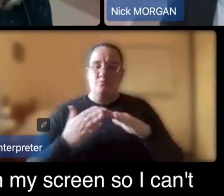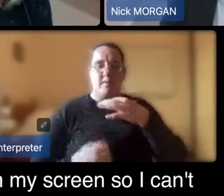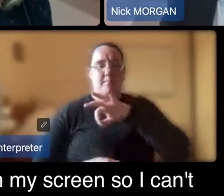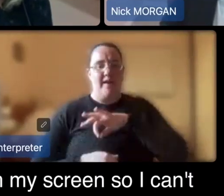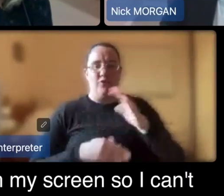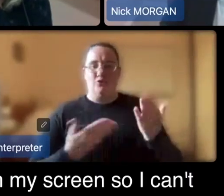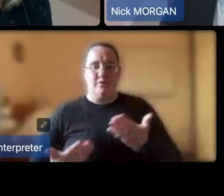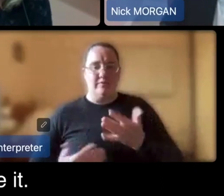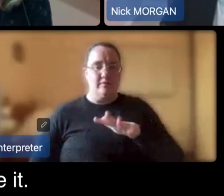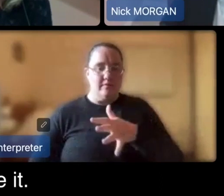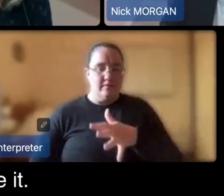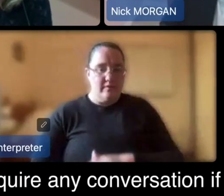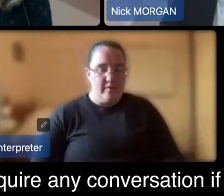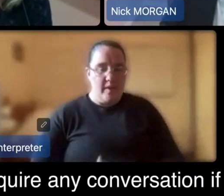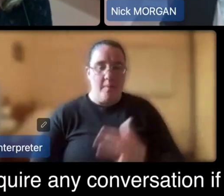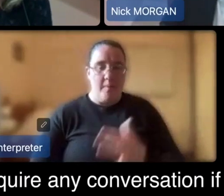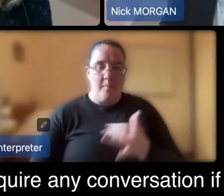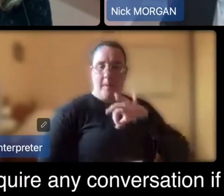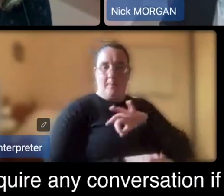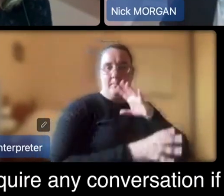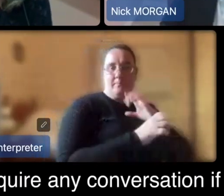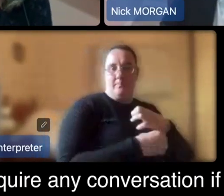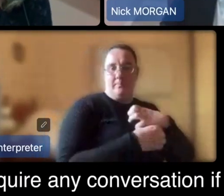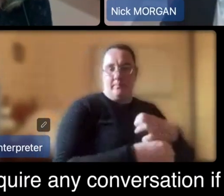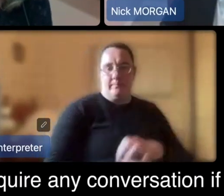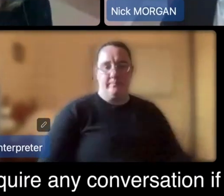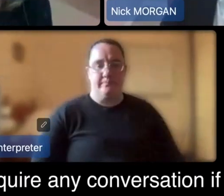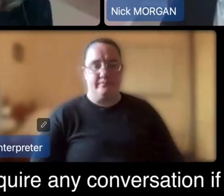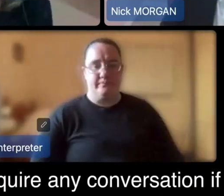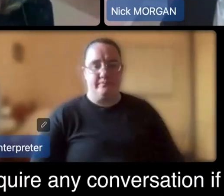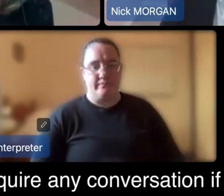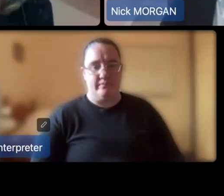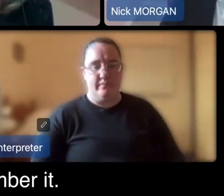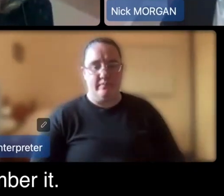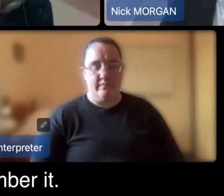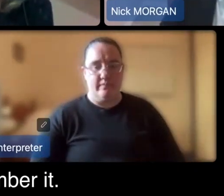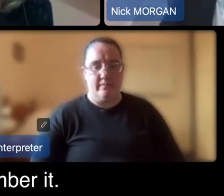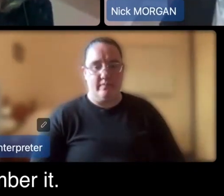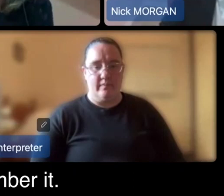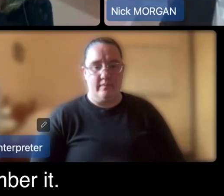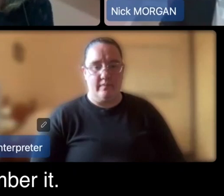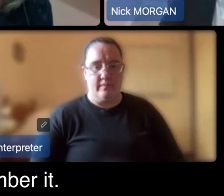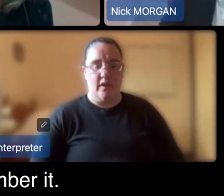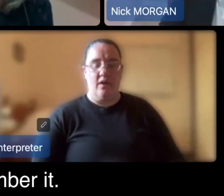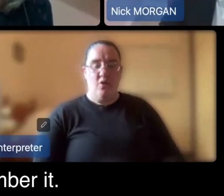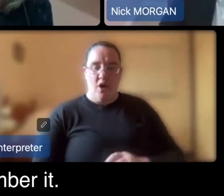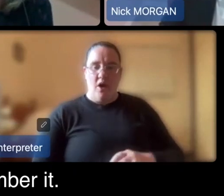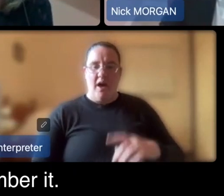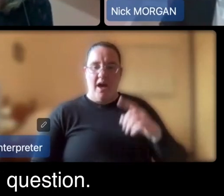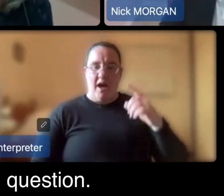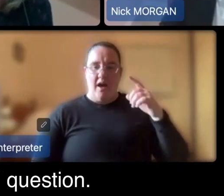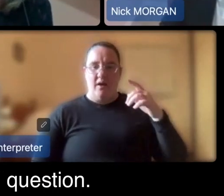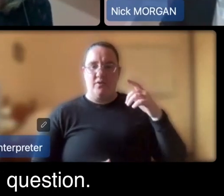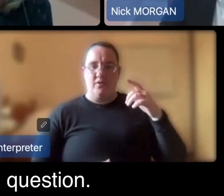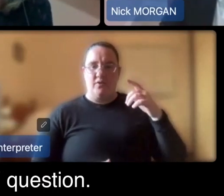And that just moved on my screen, so I can't complete it. But anyway, and it doesn't require a unique conversation if I can remember it. No,